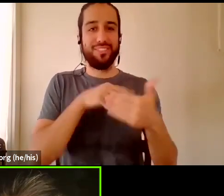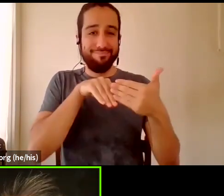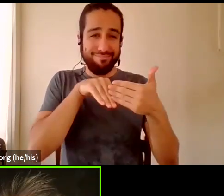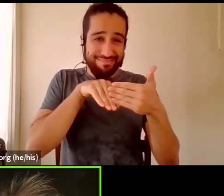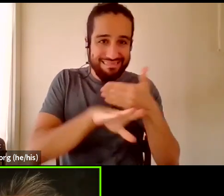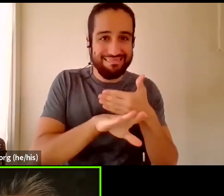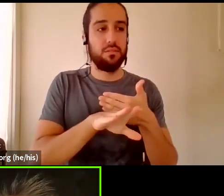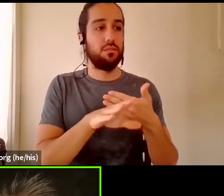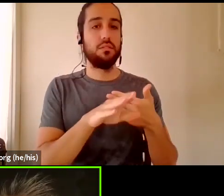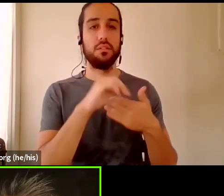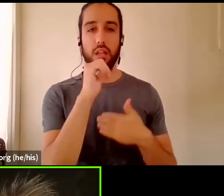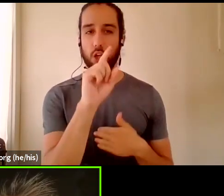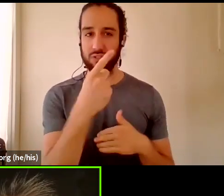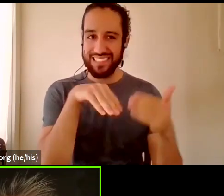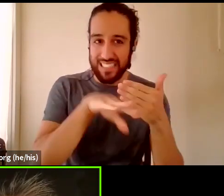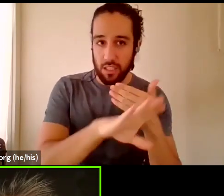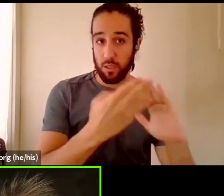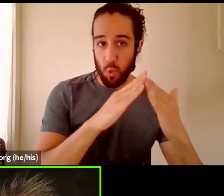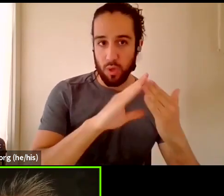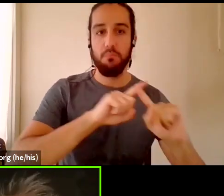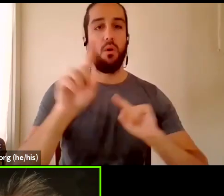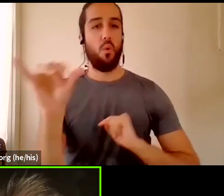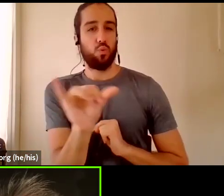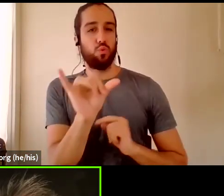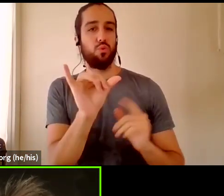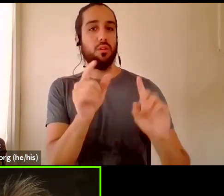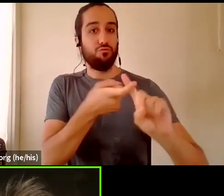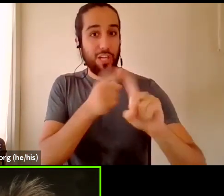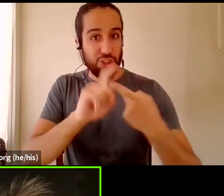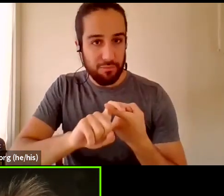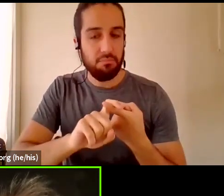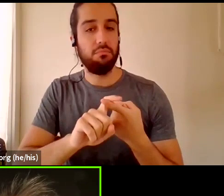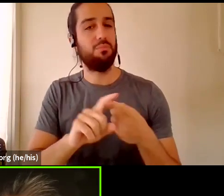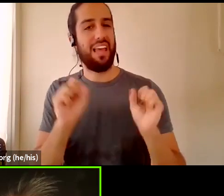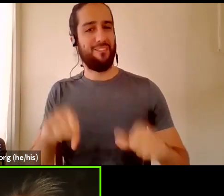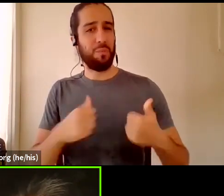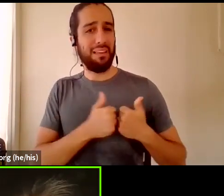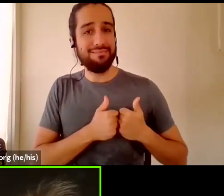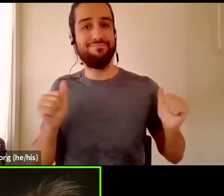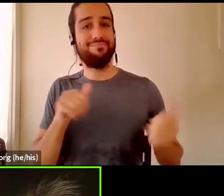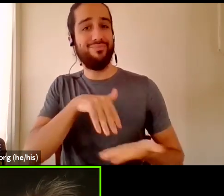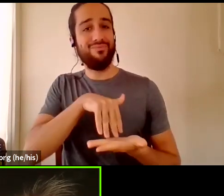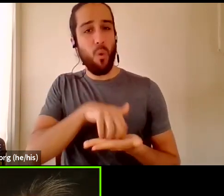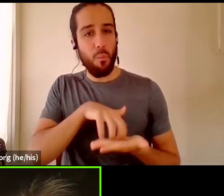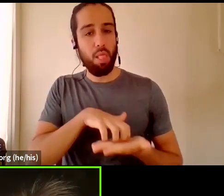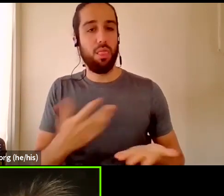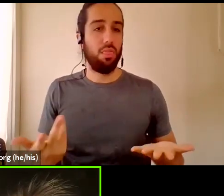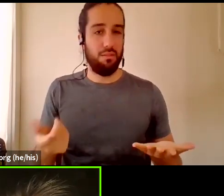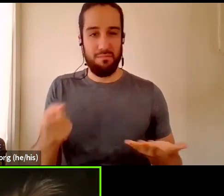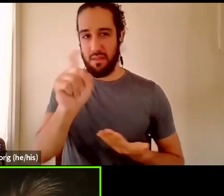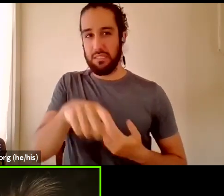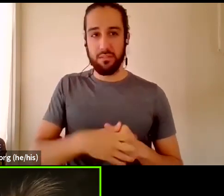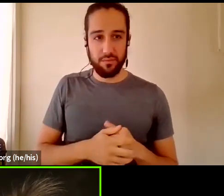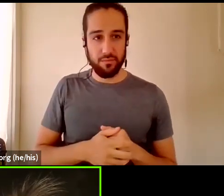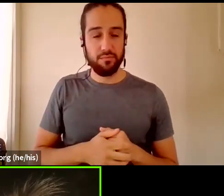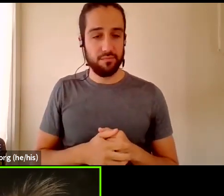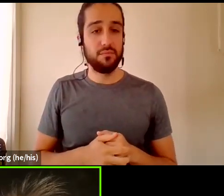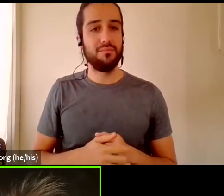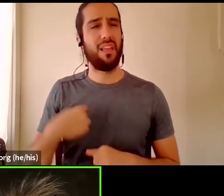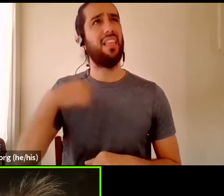to friendships, into being vulnerable as artists need to be. And I was thinking about how 30 years later,